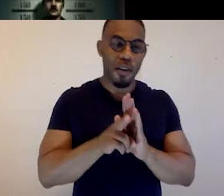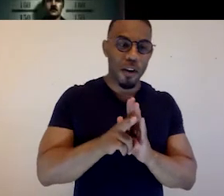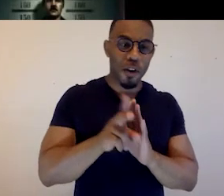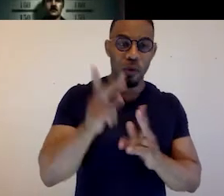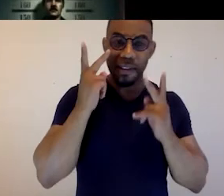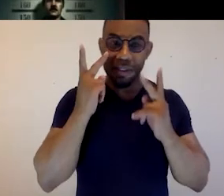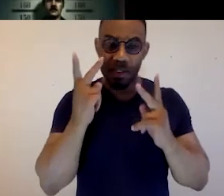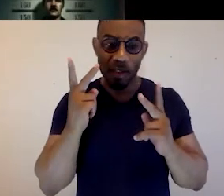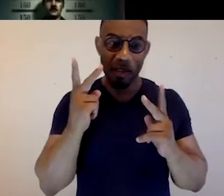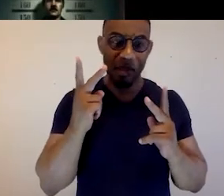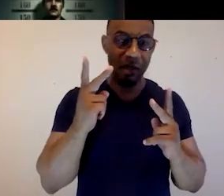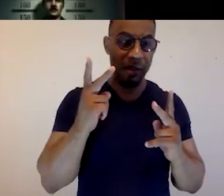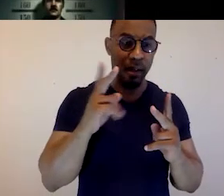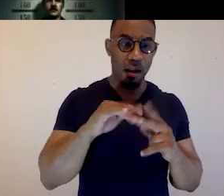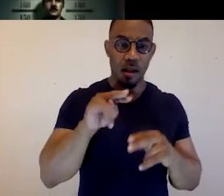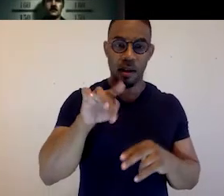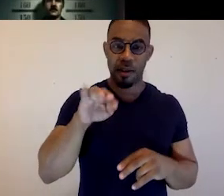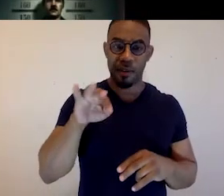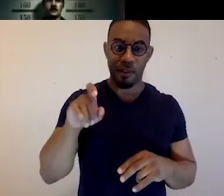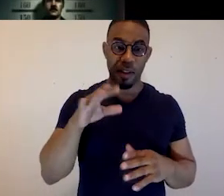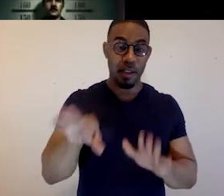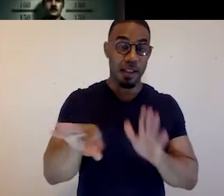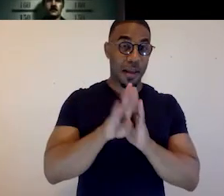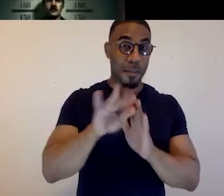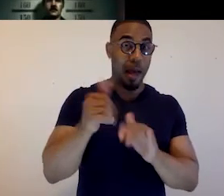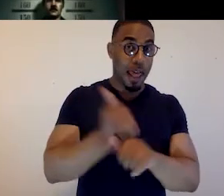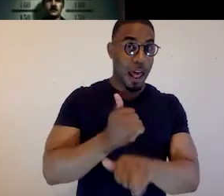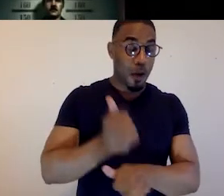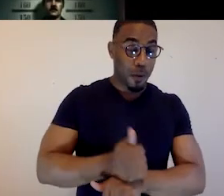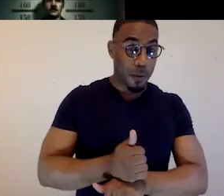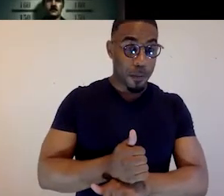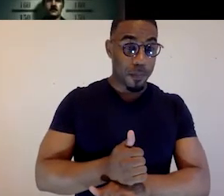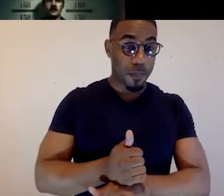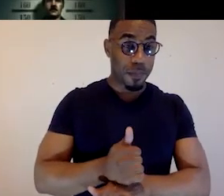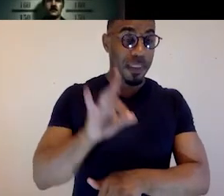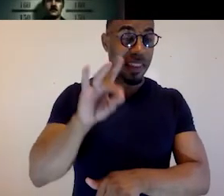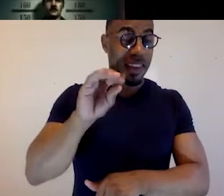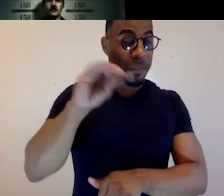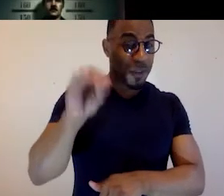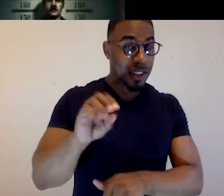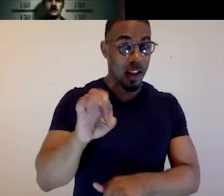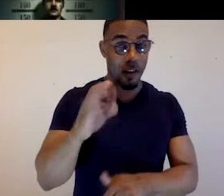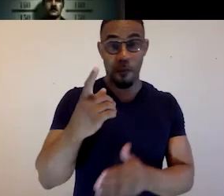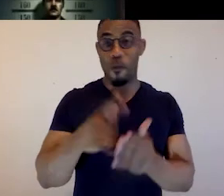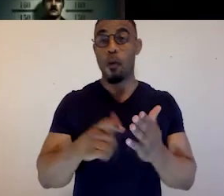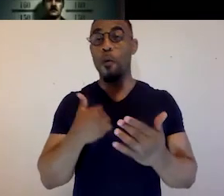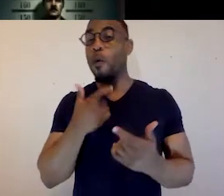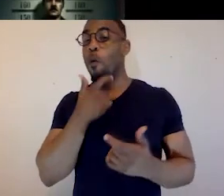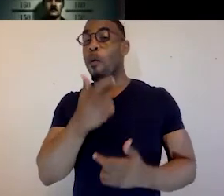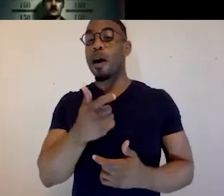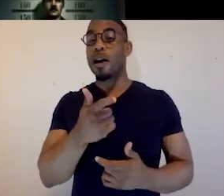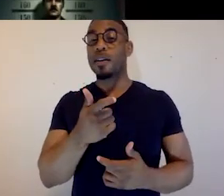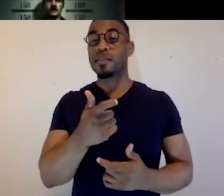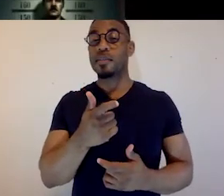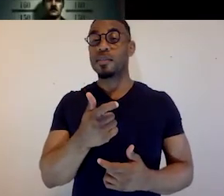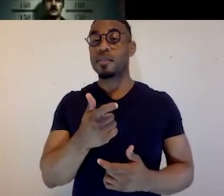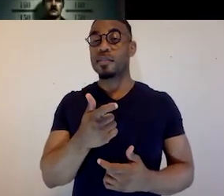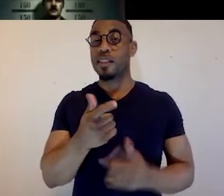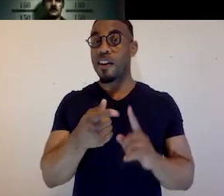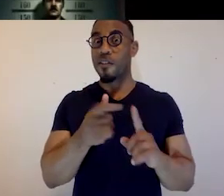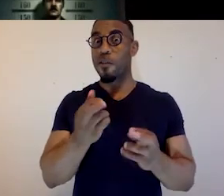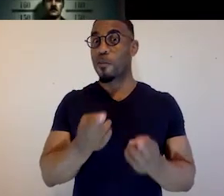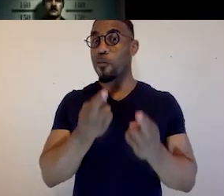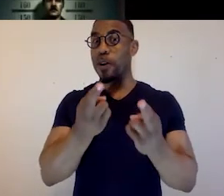you see on Netflix is selected by the algorithm. And 80% of what we watch is from